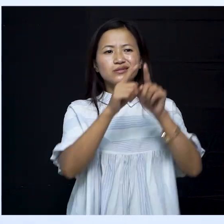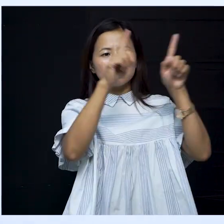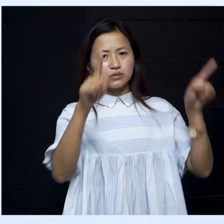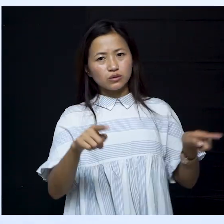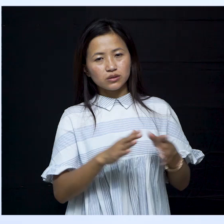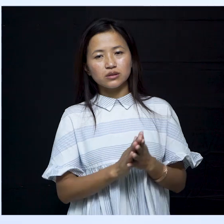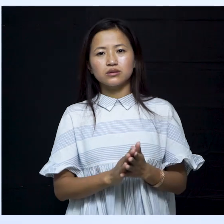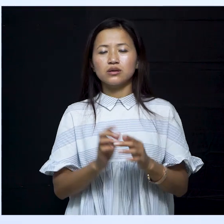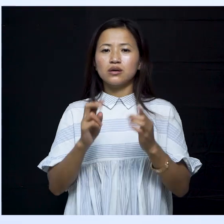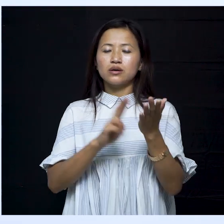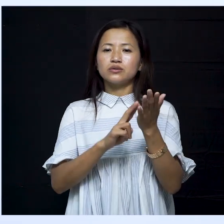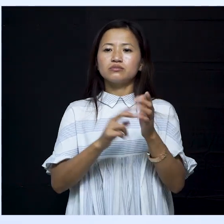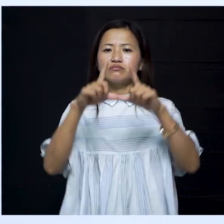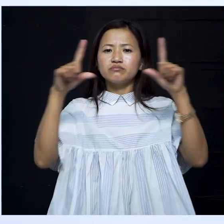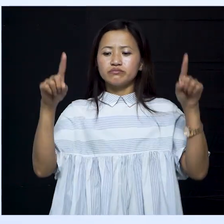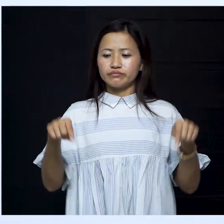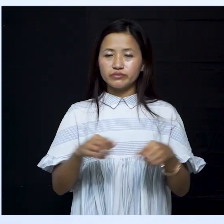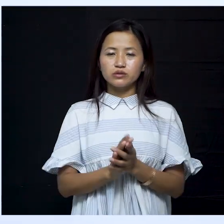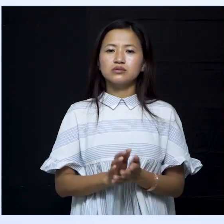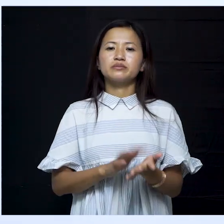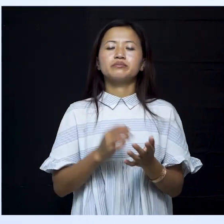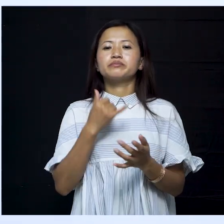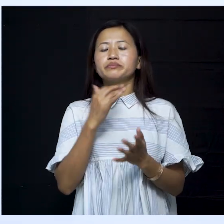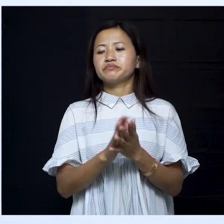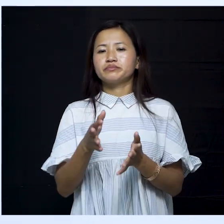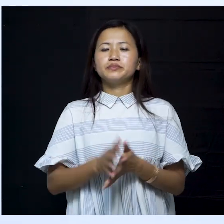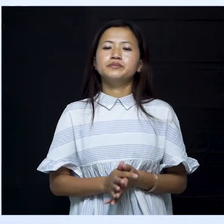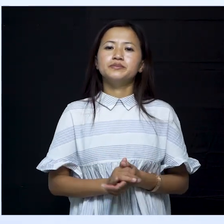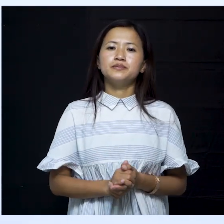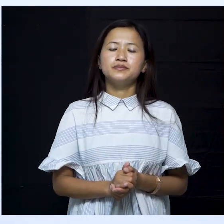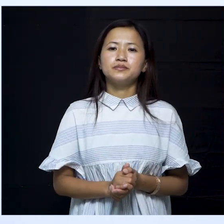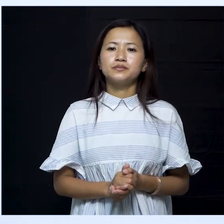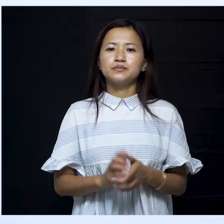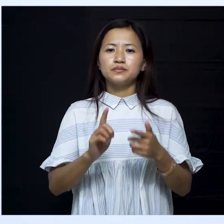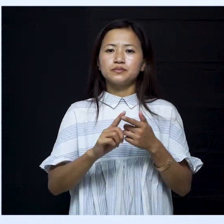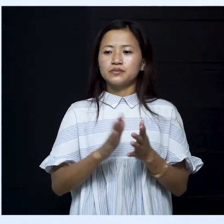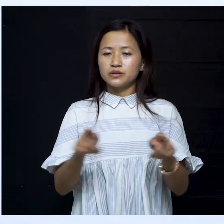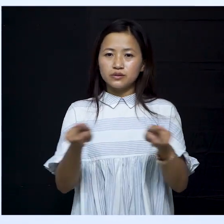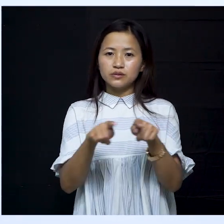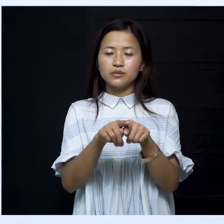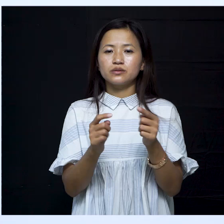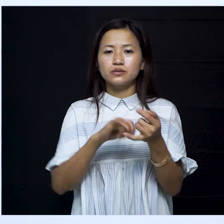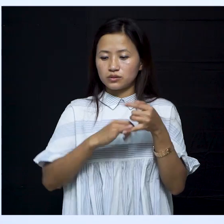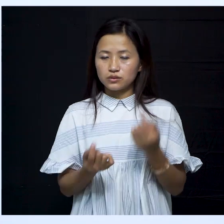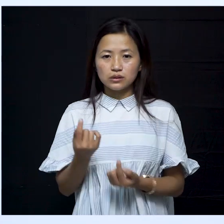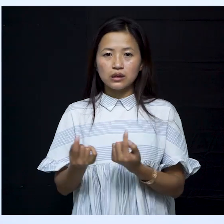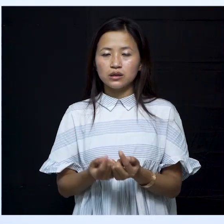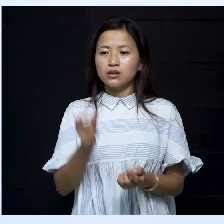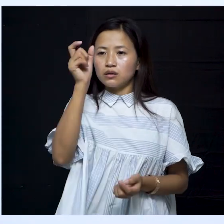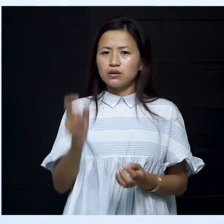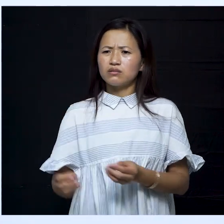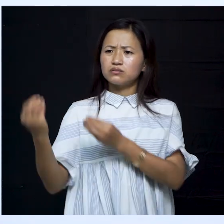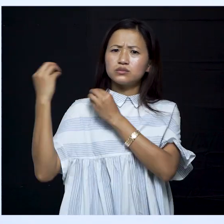can become contradictory, like I said, just as I have pointed out the example there. Now, in a similar situation, our authorities,